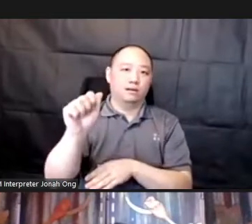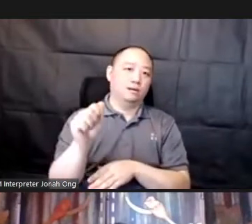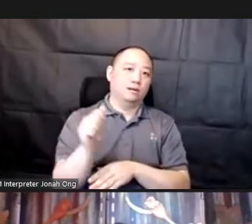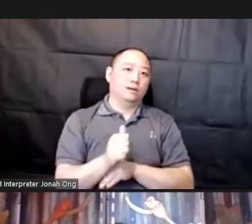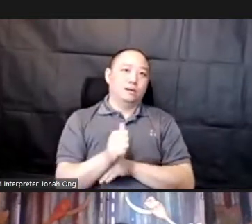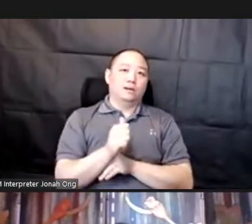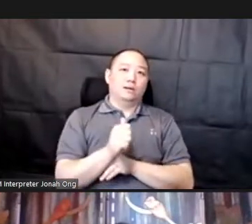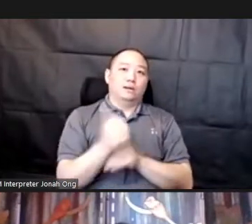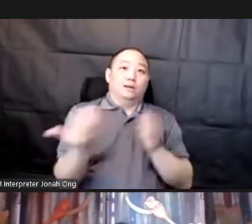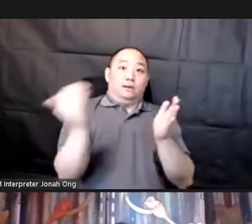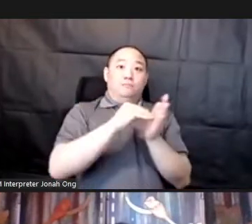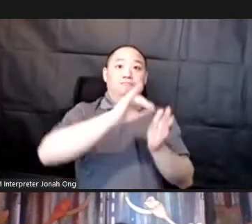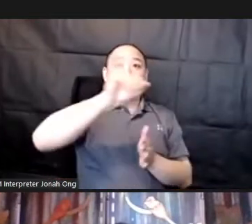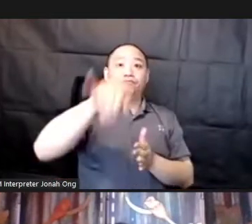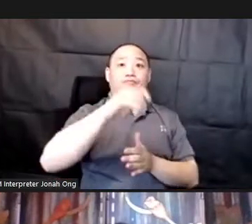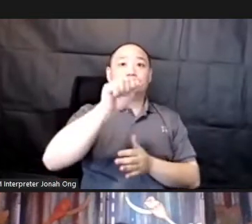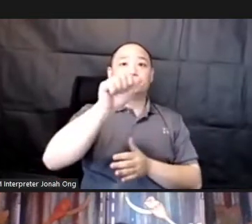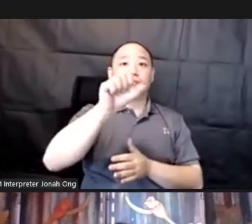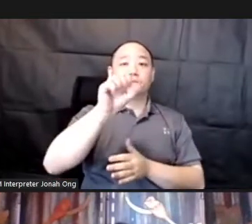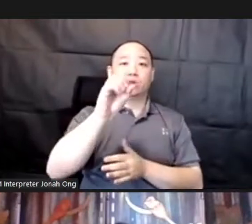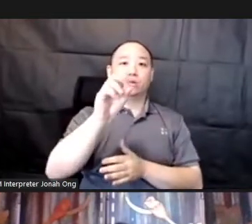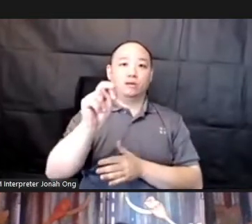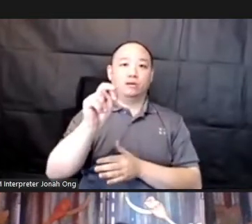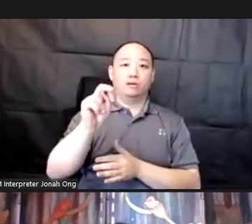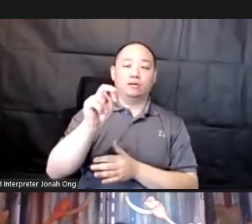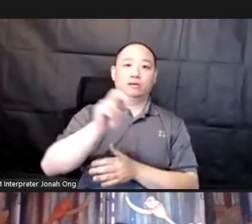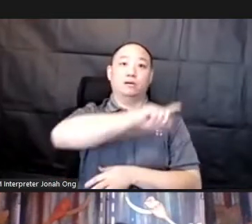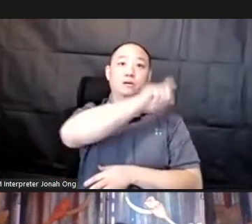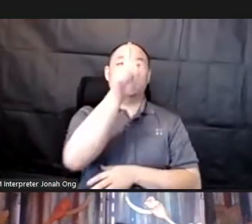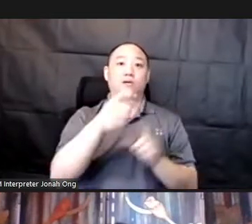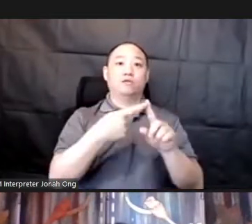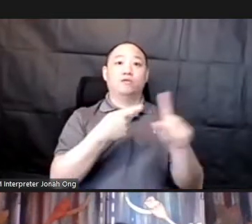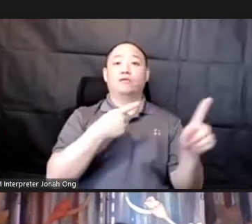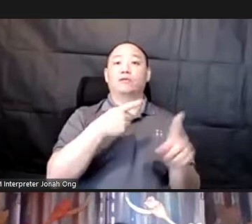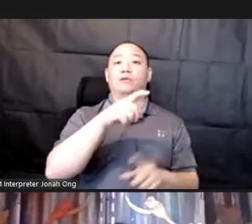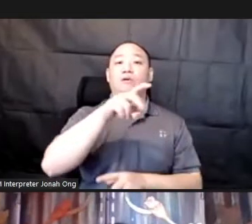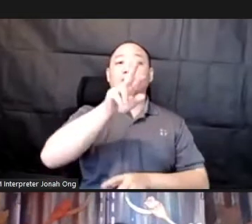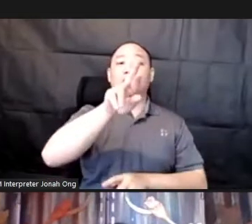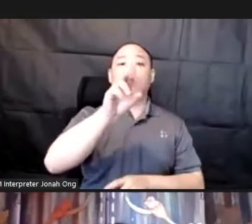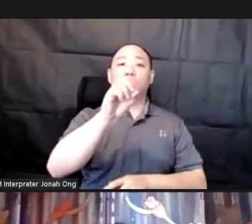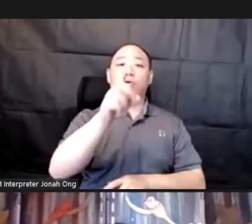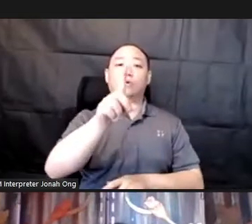Jason. There's a question from the floor from Roderick.